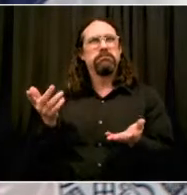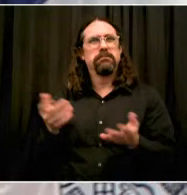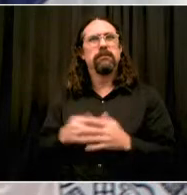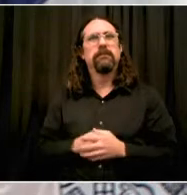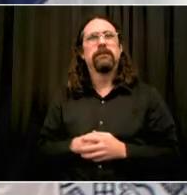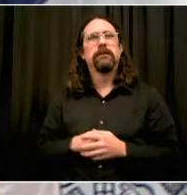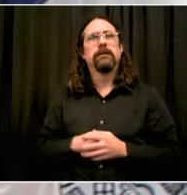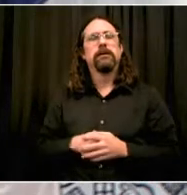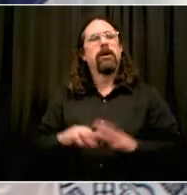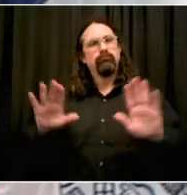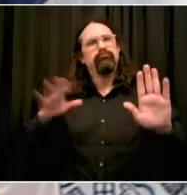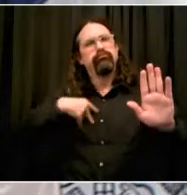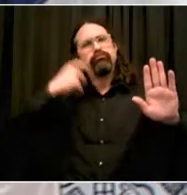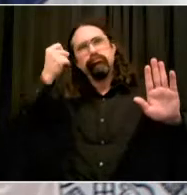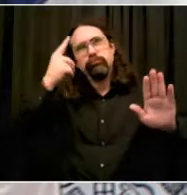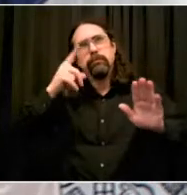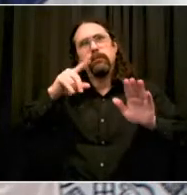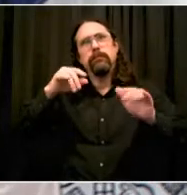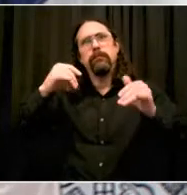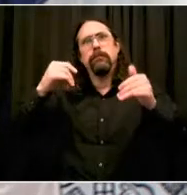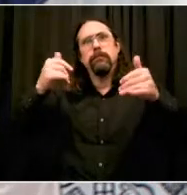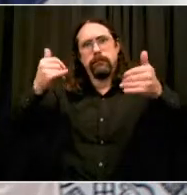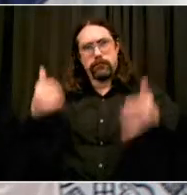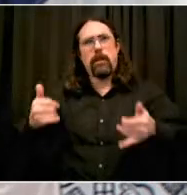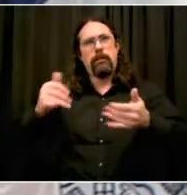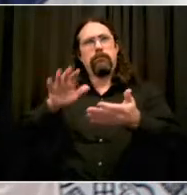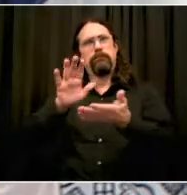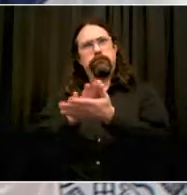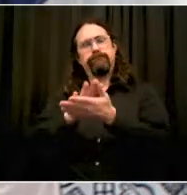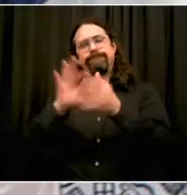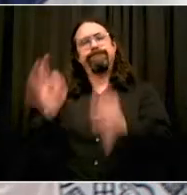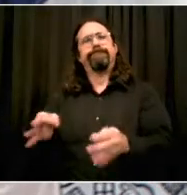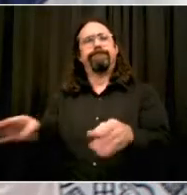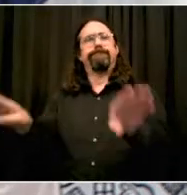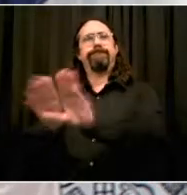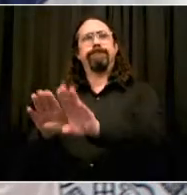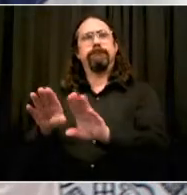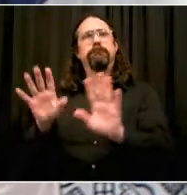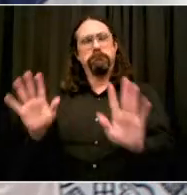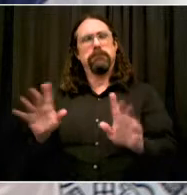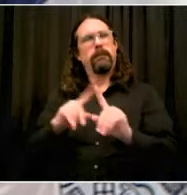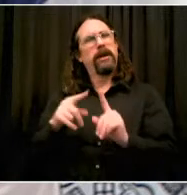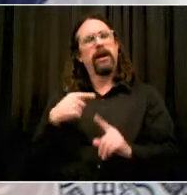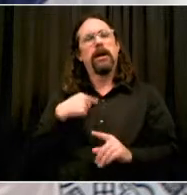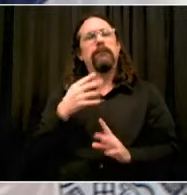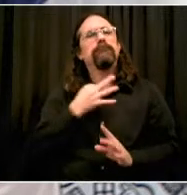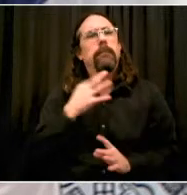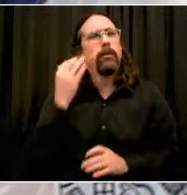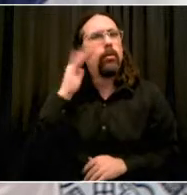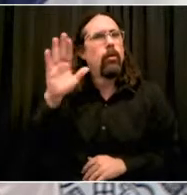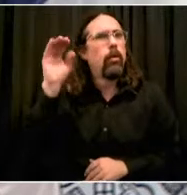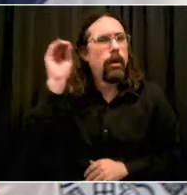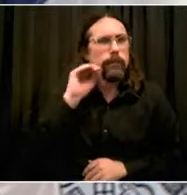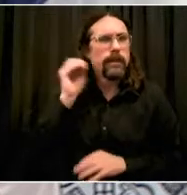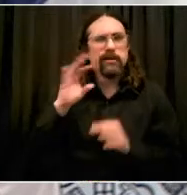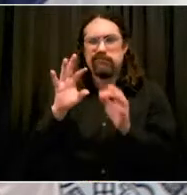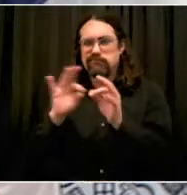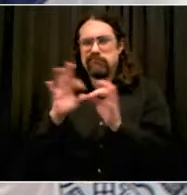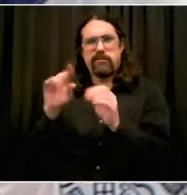debate within your administration about the use of that. Yeah, Michael, there's definitely been some debate, but healthy